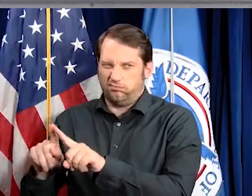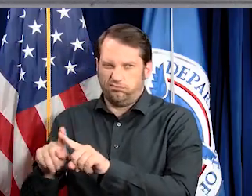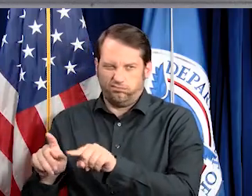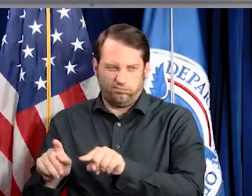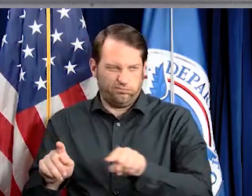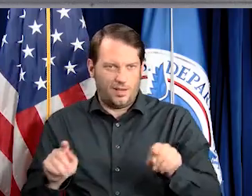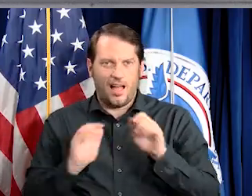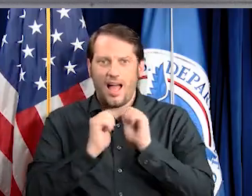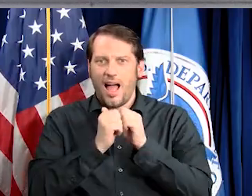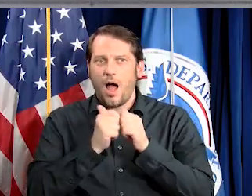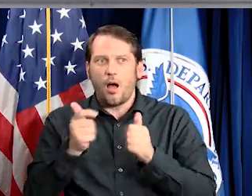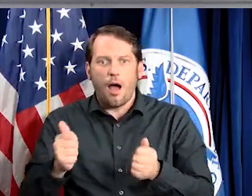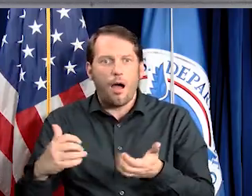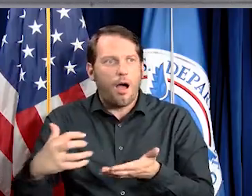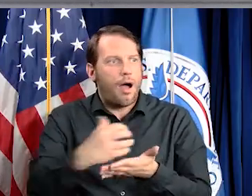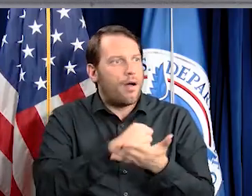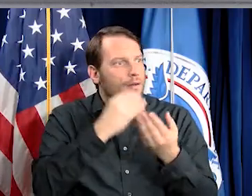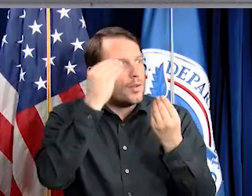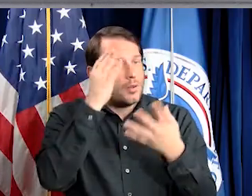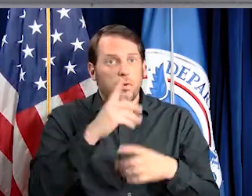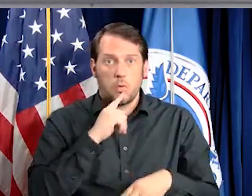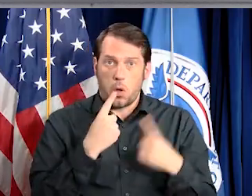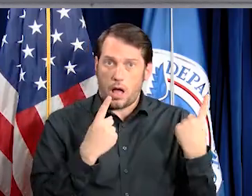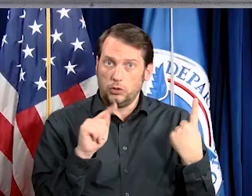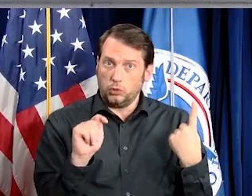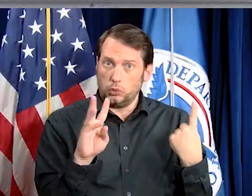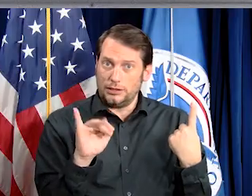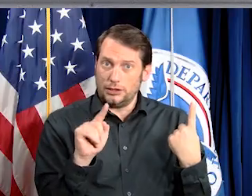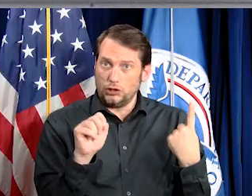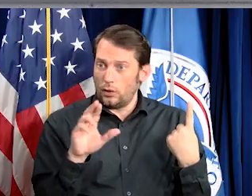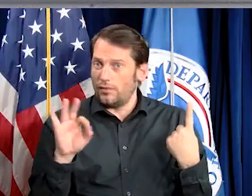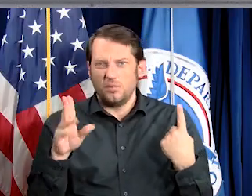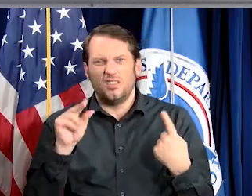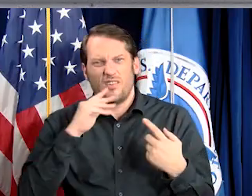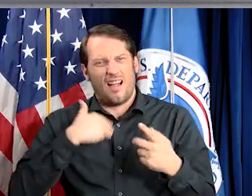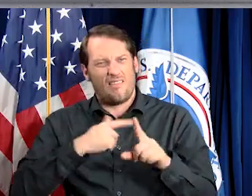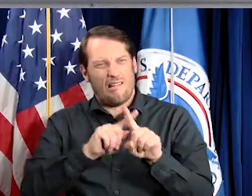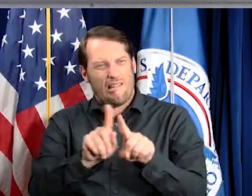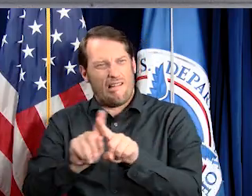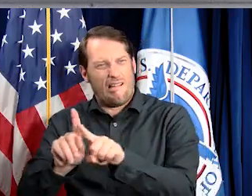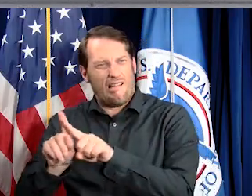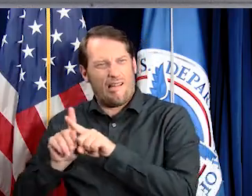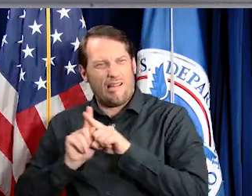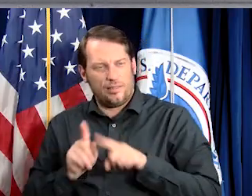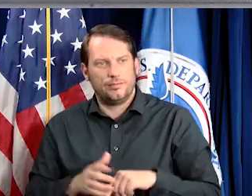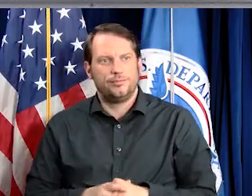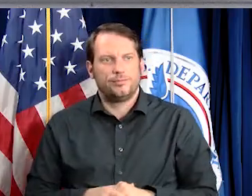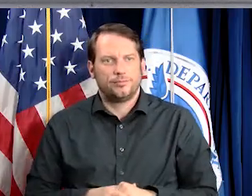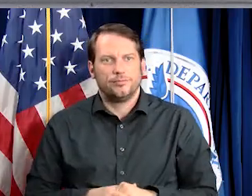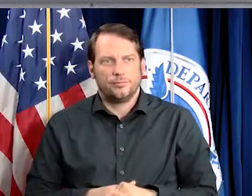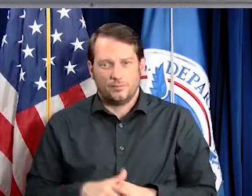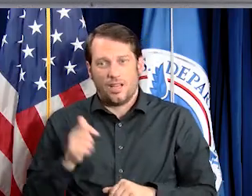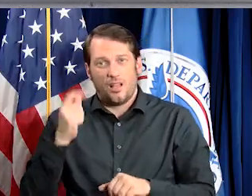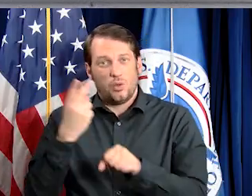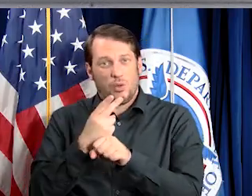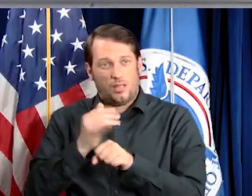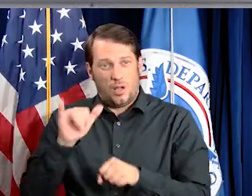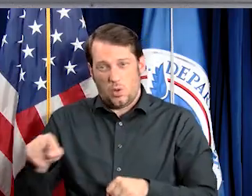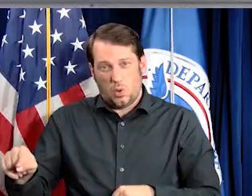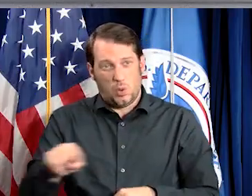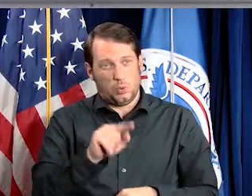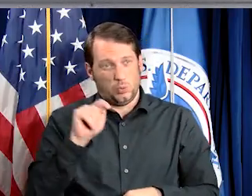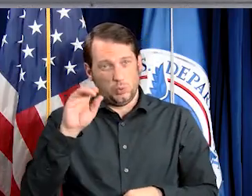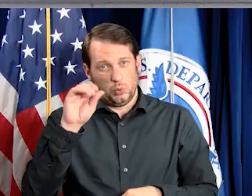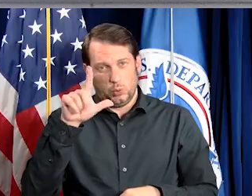Facebook. And oftentimes these folks are using these tools to identify the